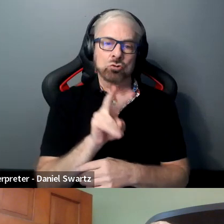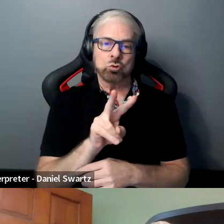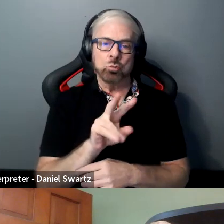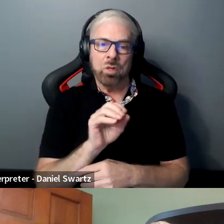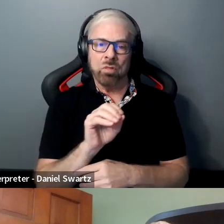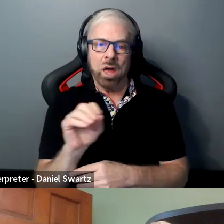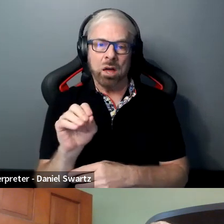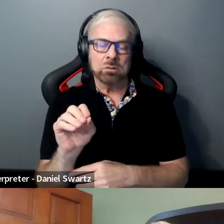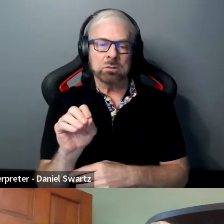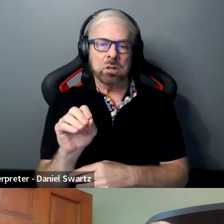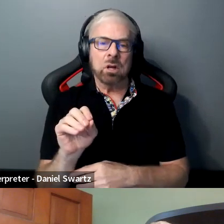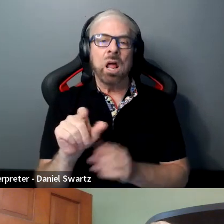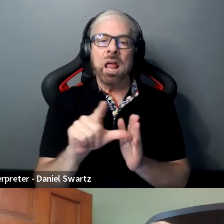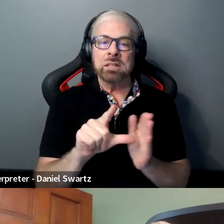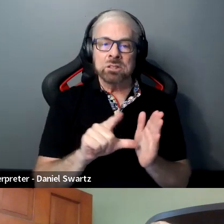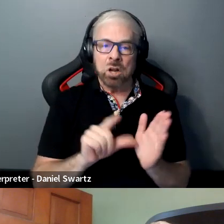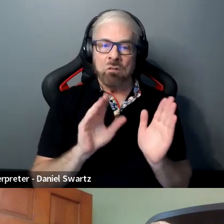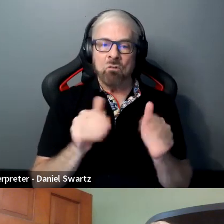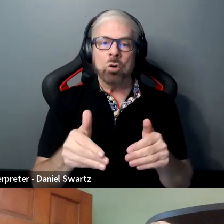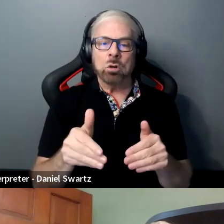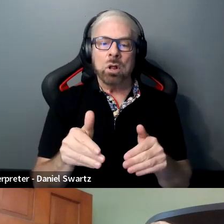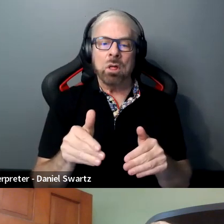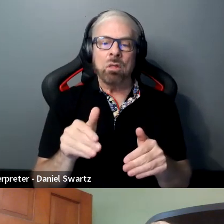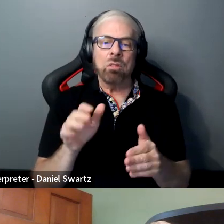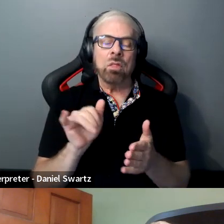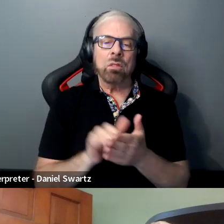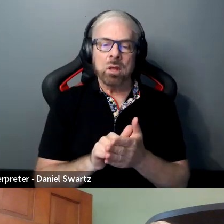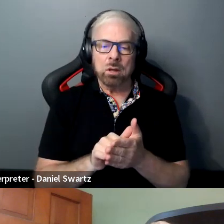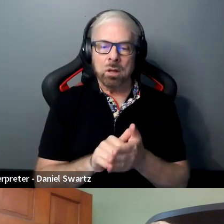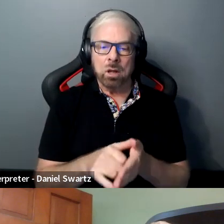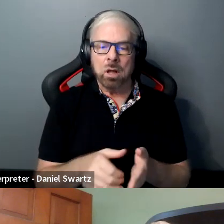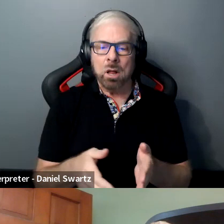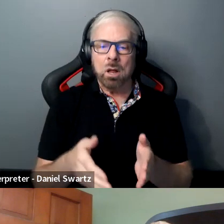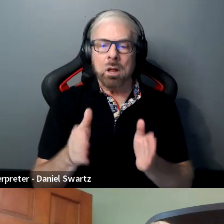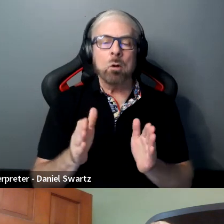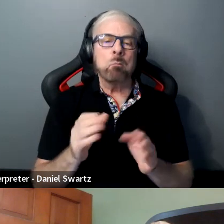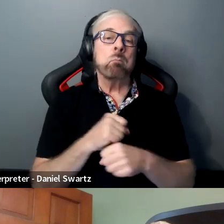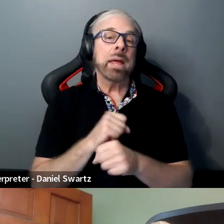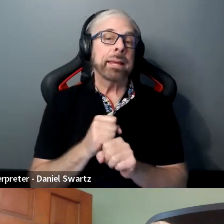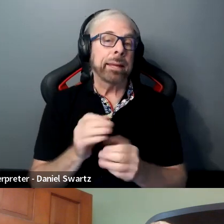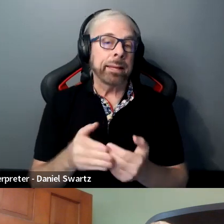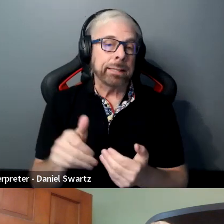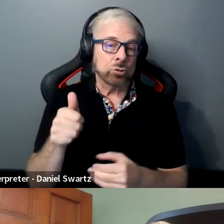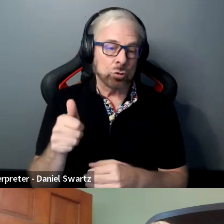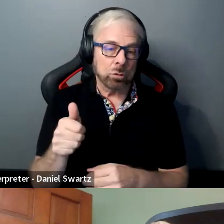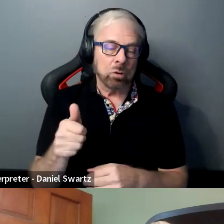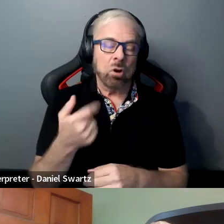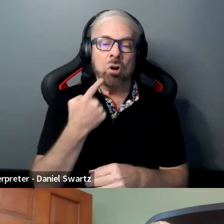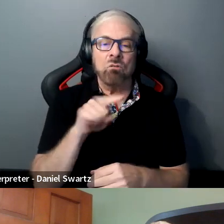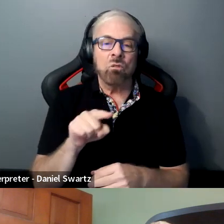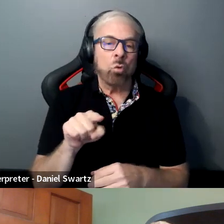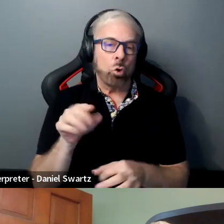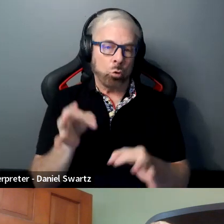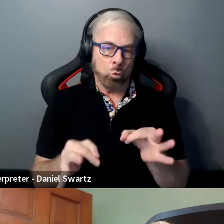legislation focused on was making it easier for the